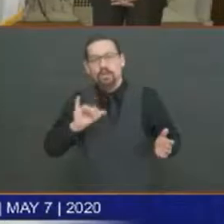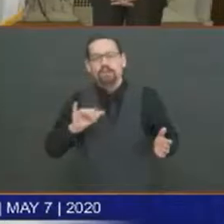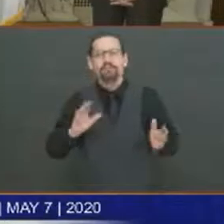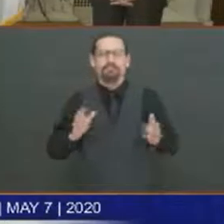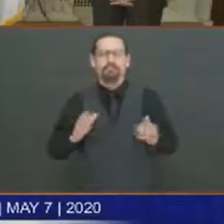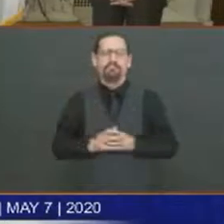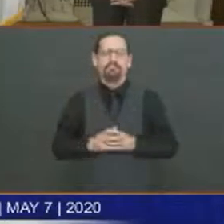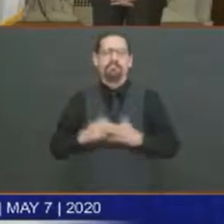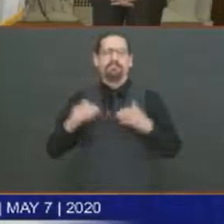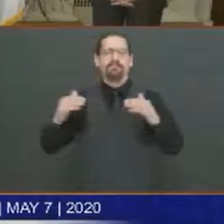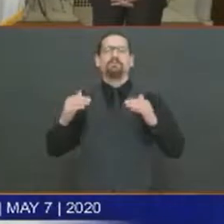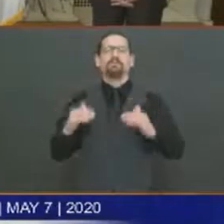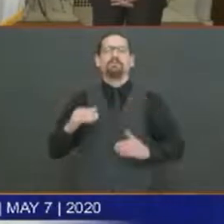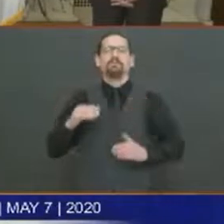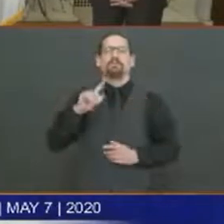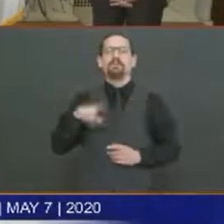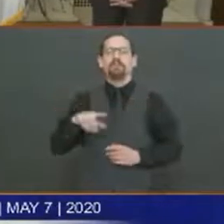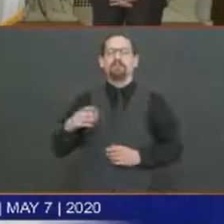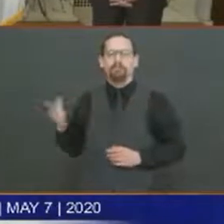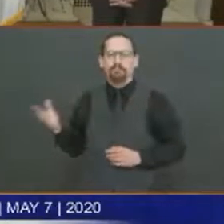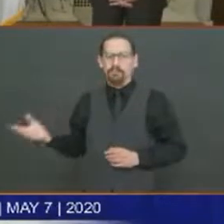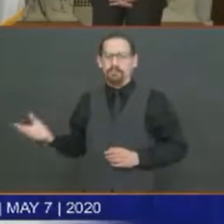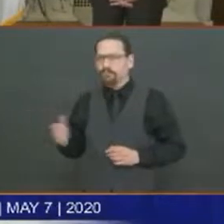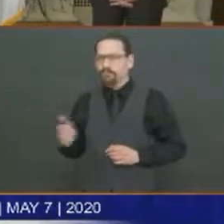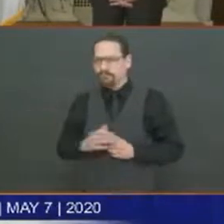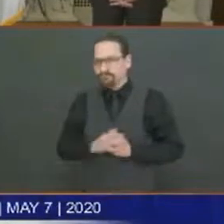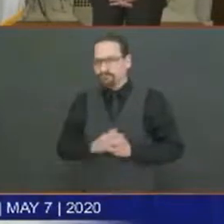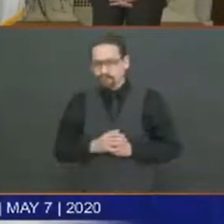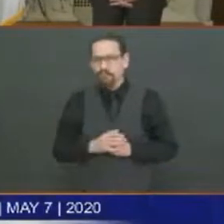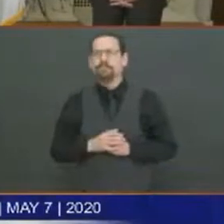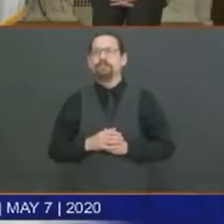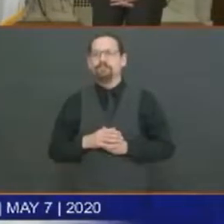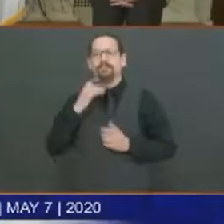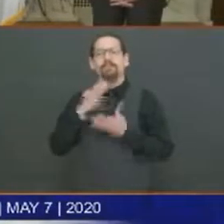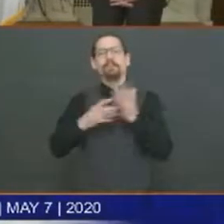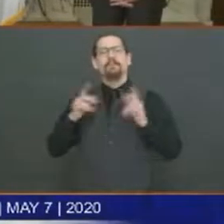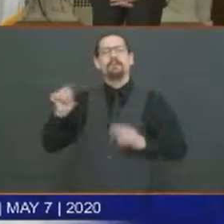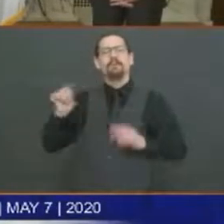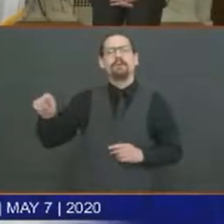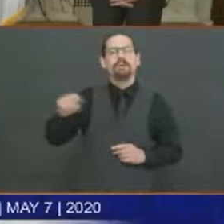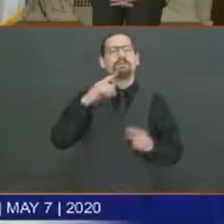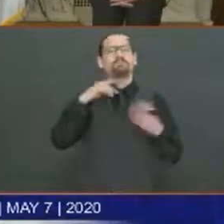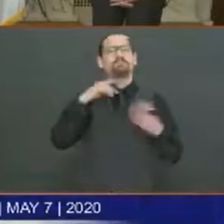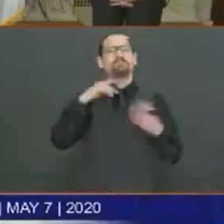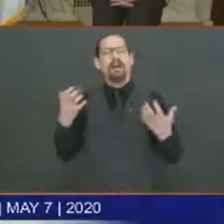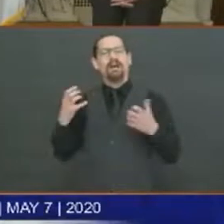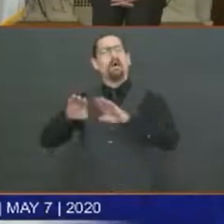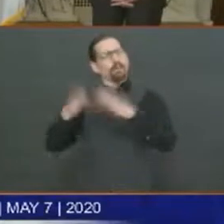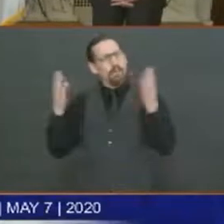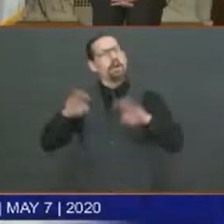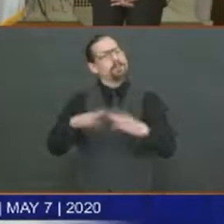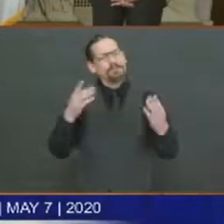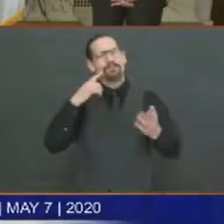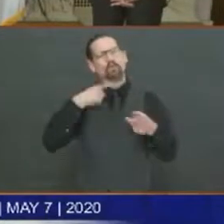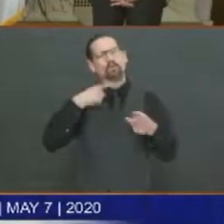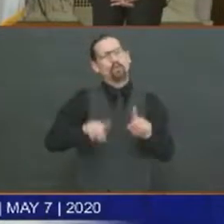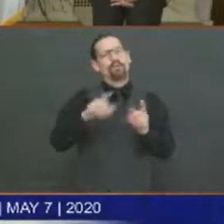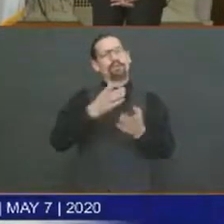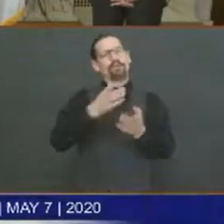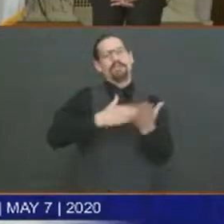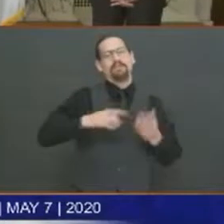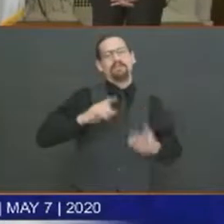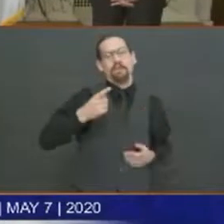some business owners say they want to start reopening in phase one, but claim their employees say they won't come back because they're making more money